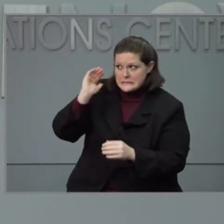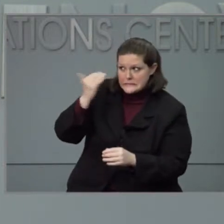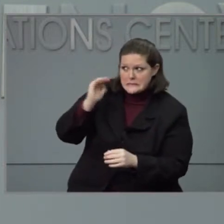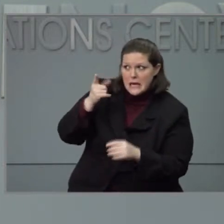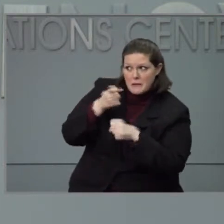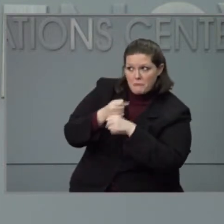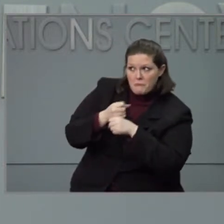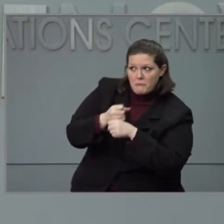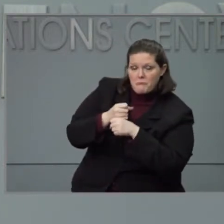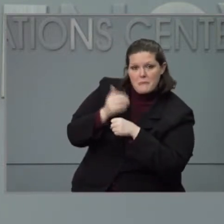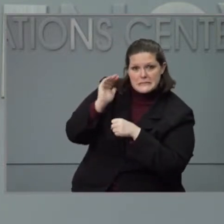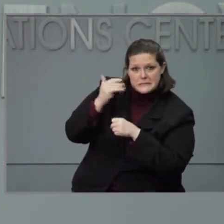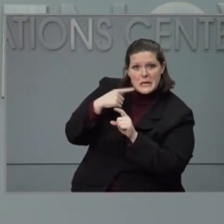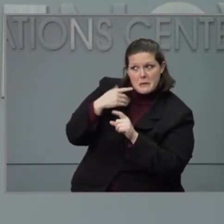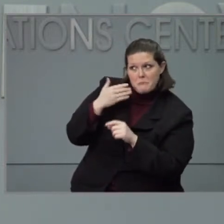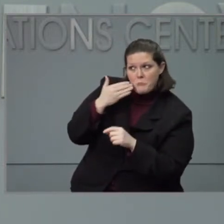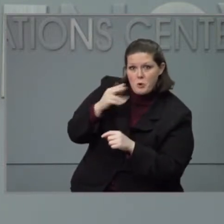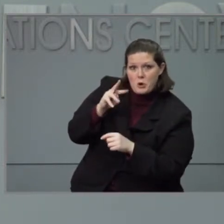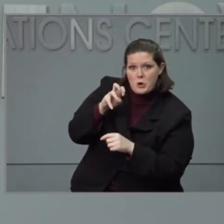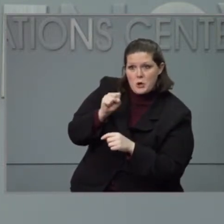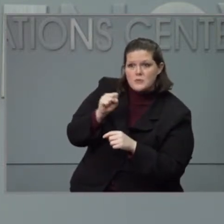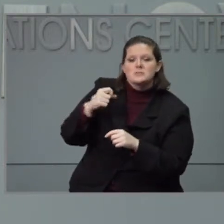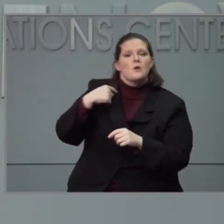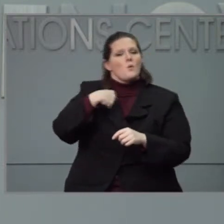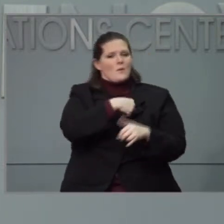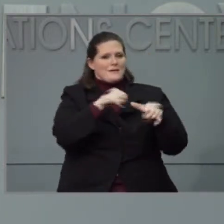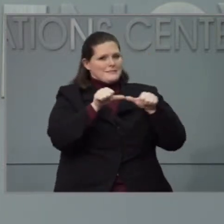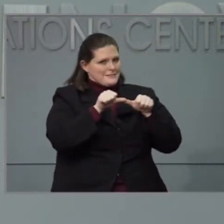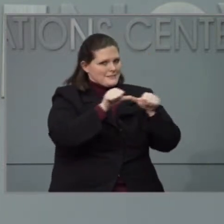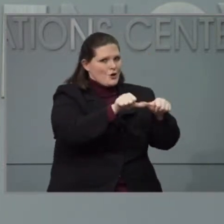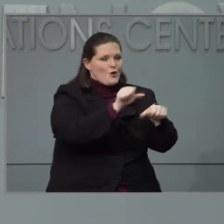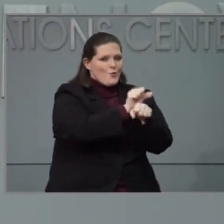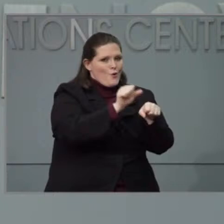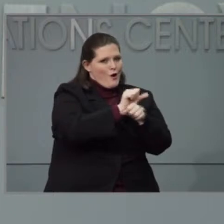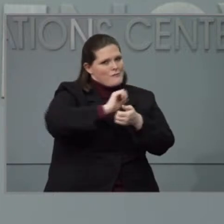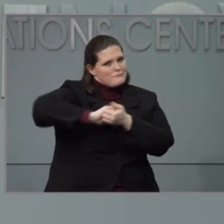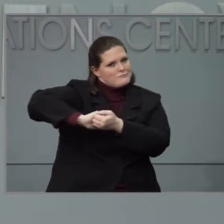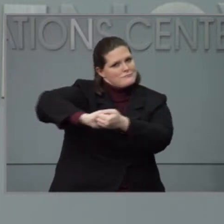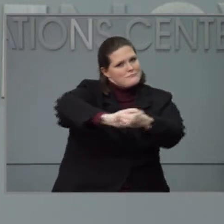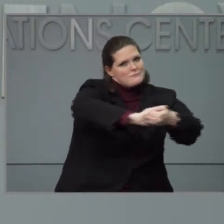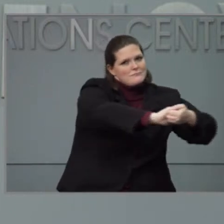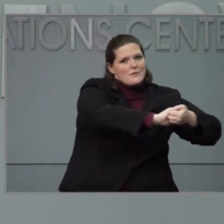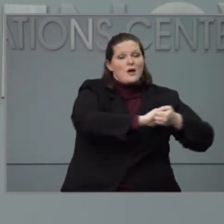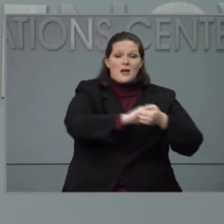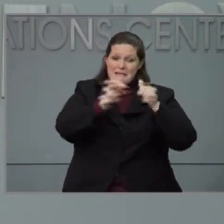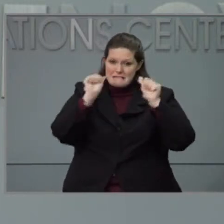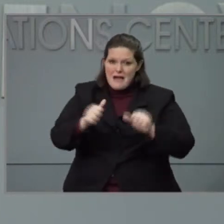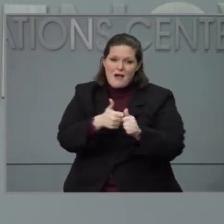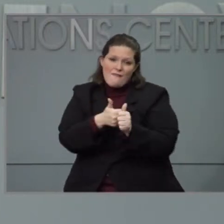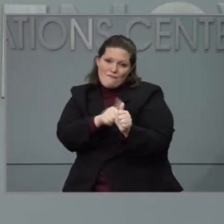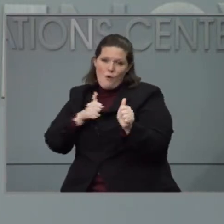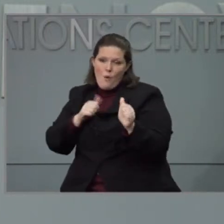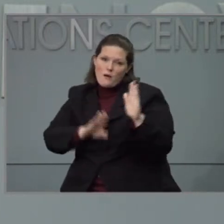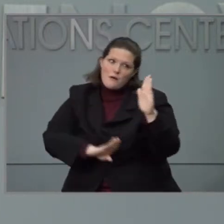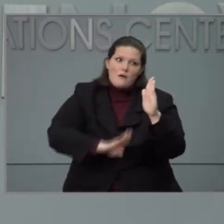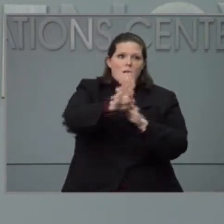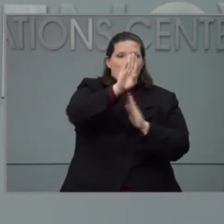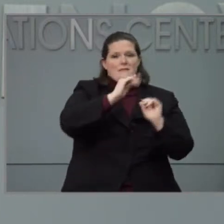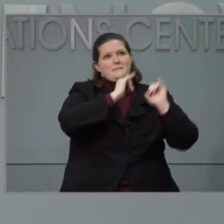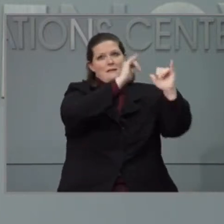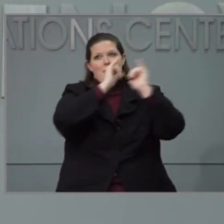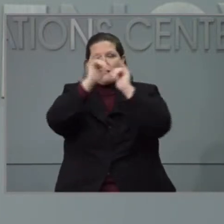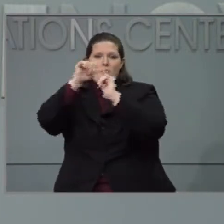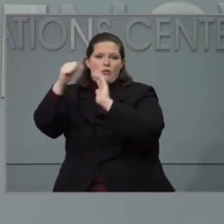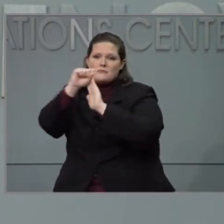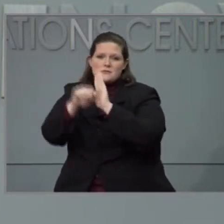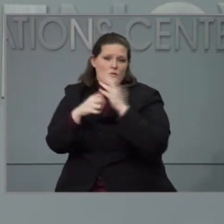pandemic: work together to avoid the threatening situations that many other states are facing right now. I know we can do